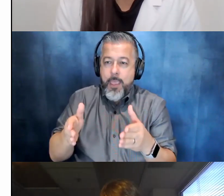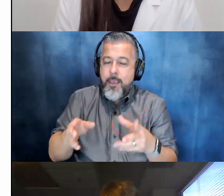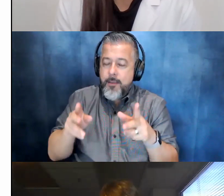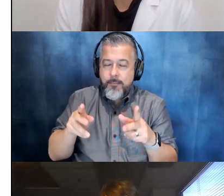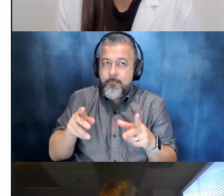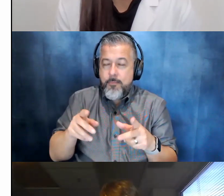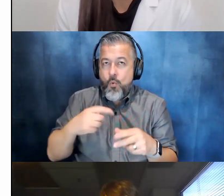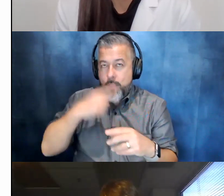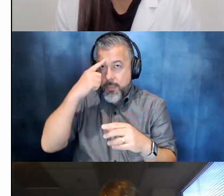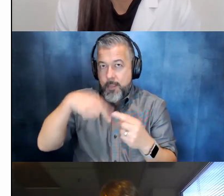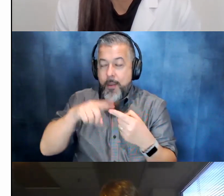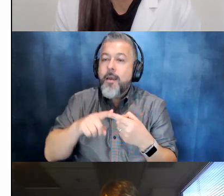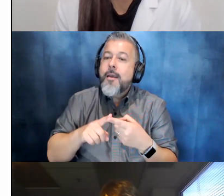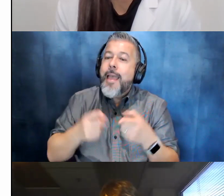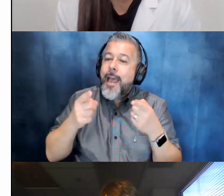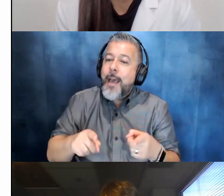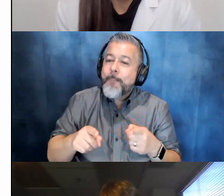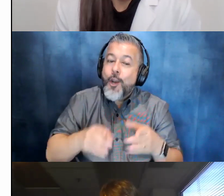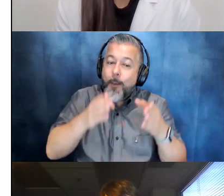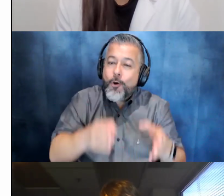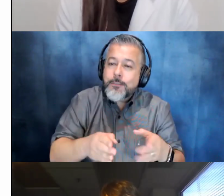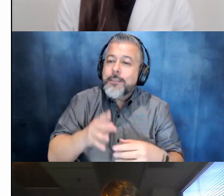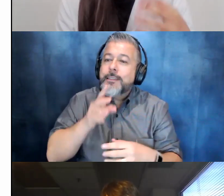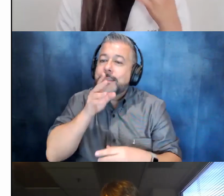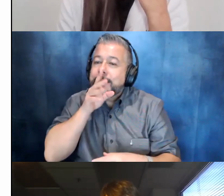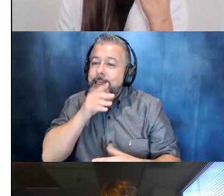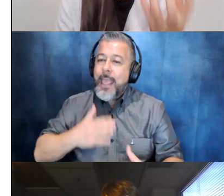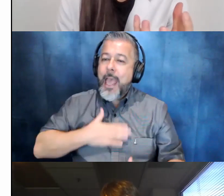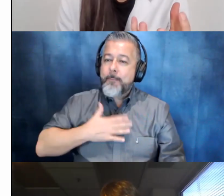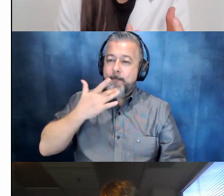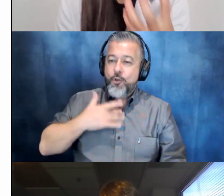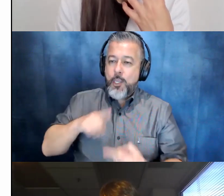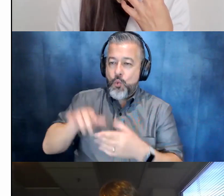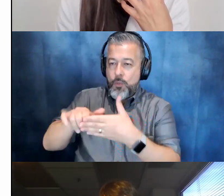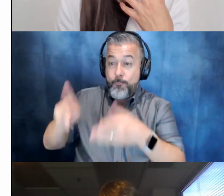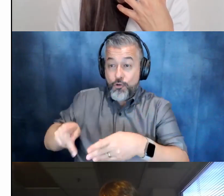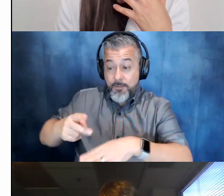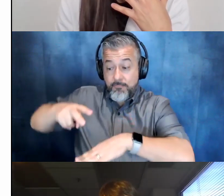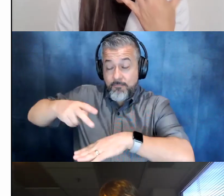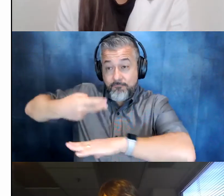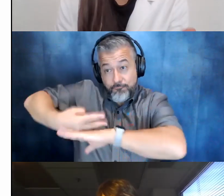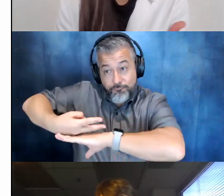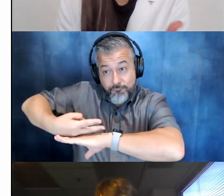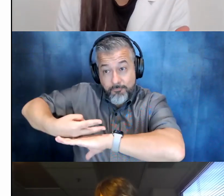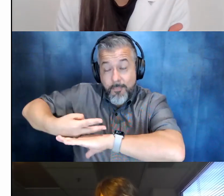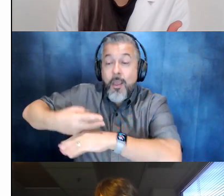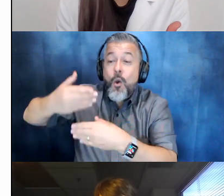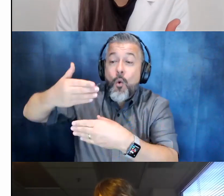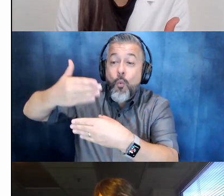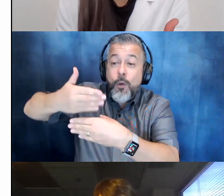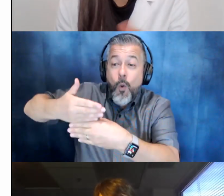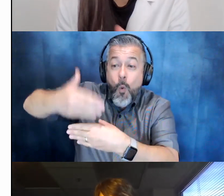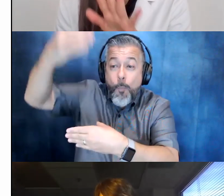was they were sung happy birthday through their window. And so we want to be careful and really cognizant of the